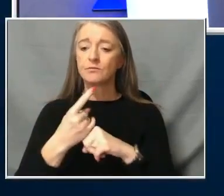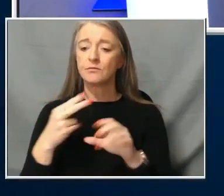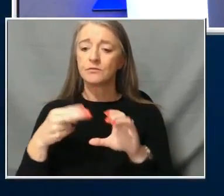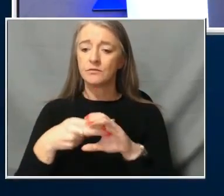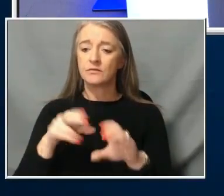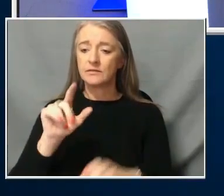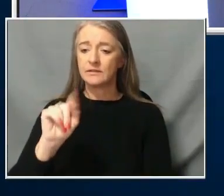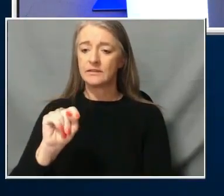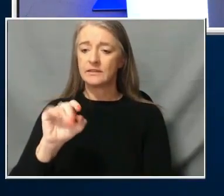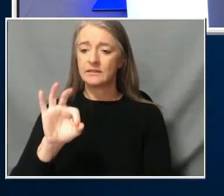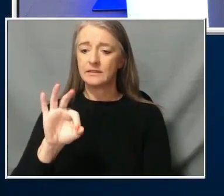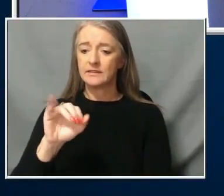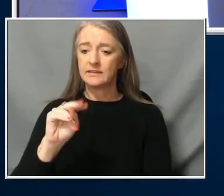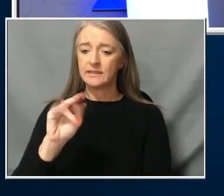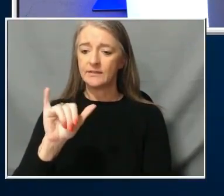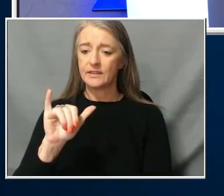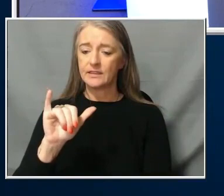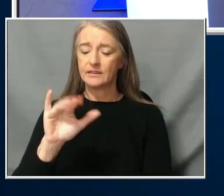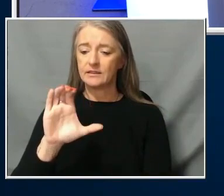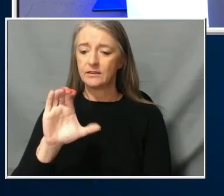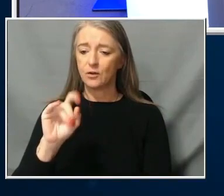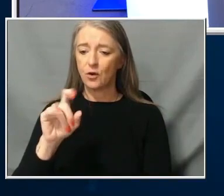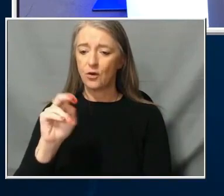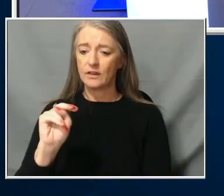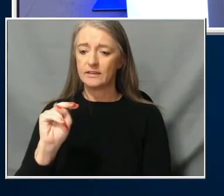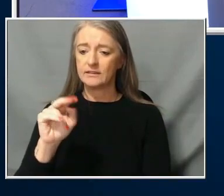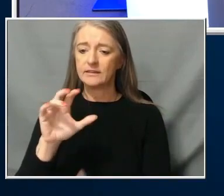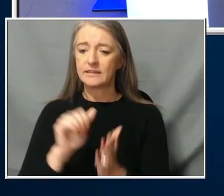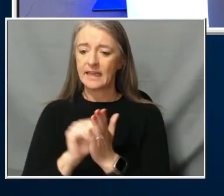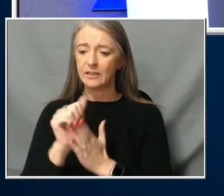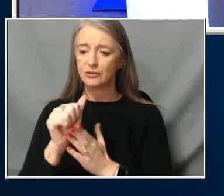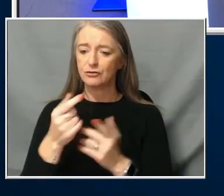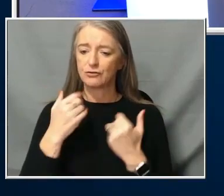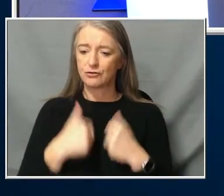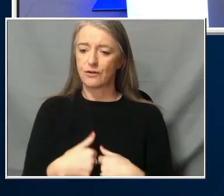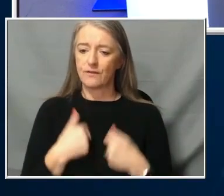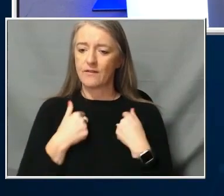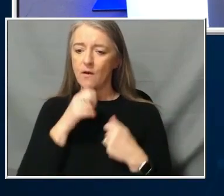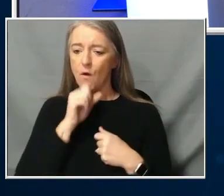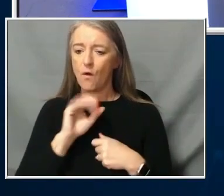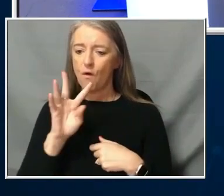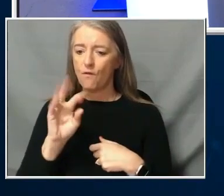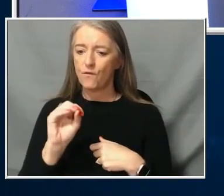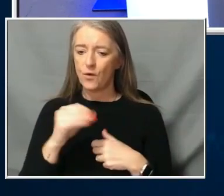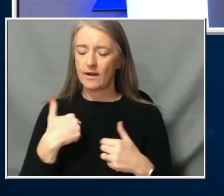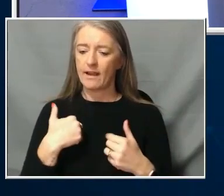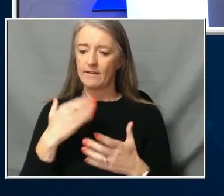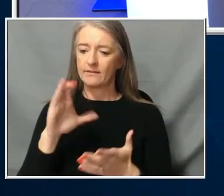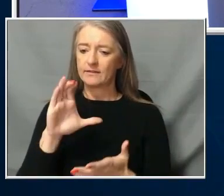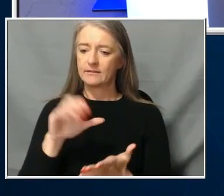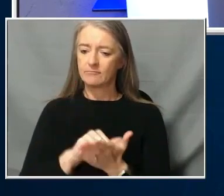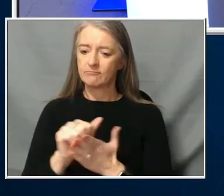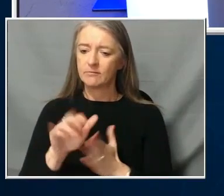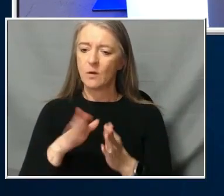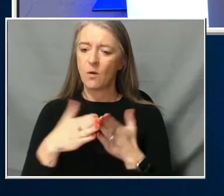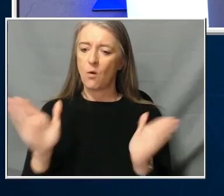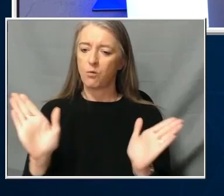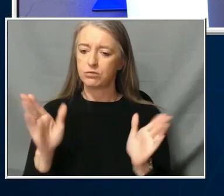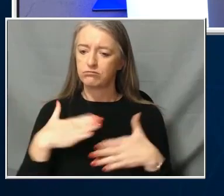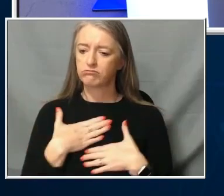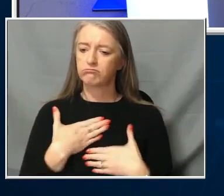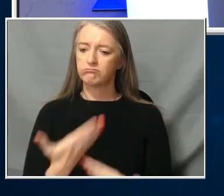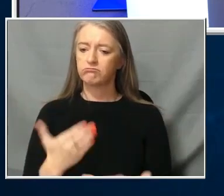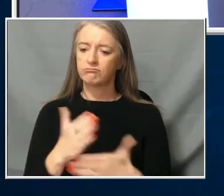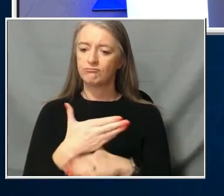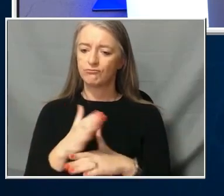Tiffany Kessler, a colorectal cancer survivor who was diagnosed at the age of 40. Thank you for being so open and so willing to share your story